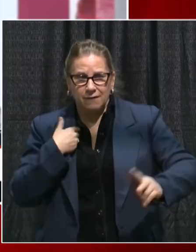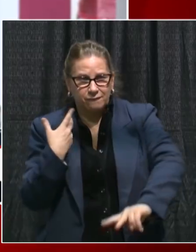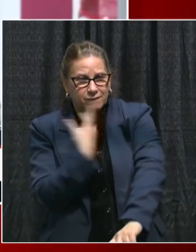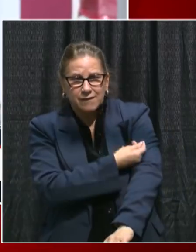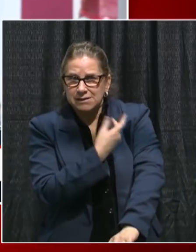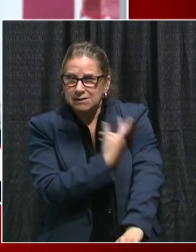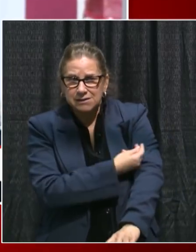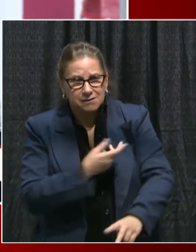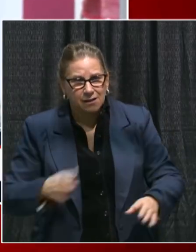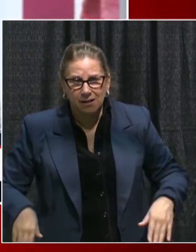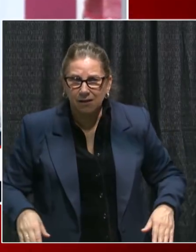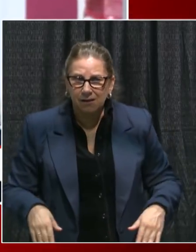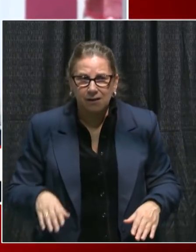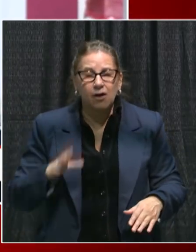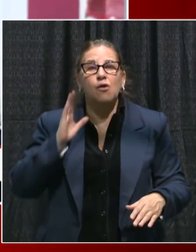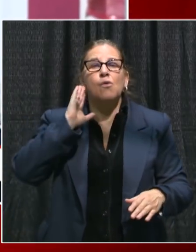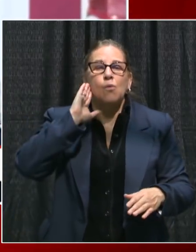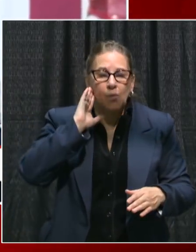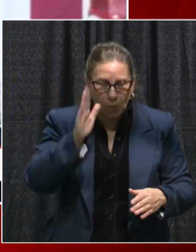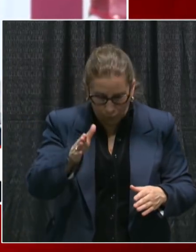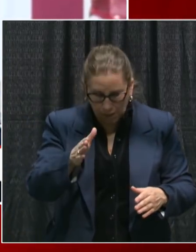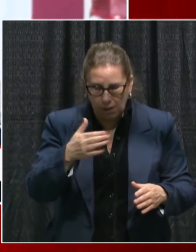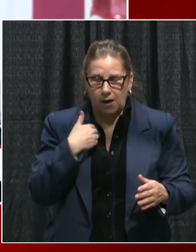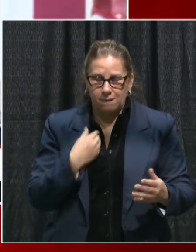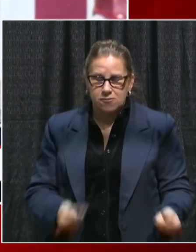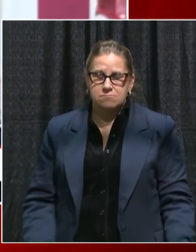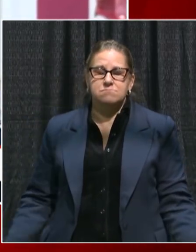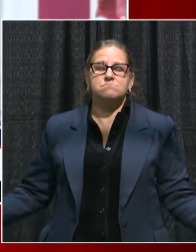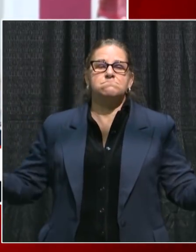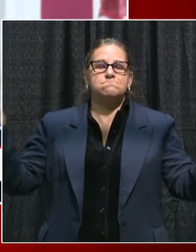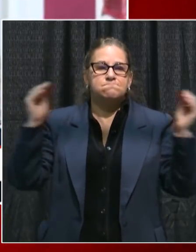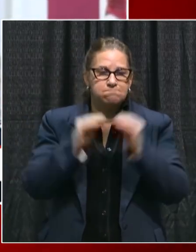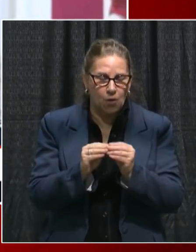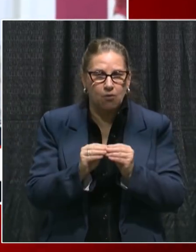One more question for Dr. Smith. According to the